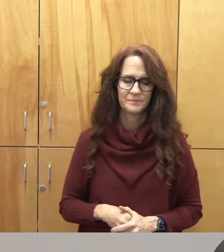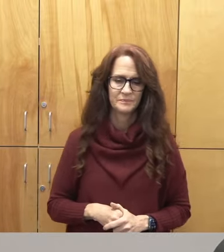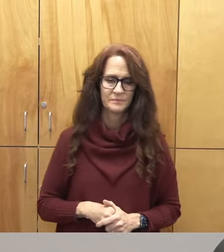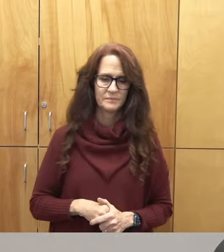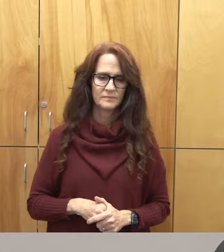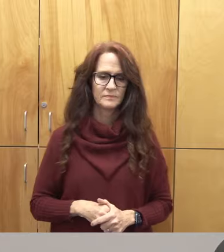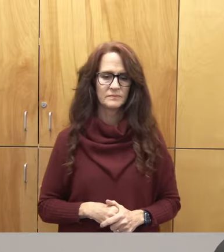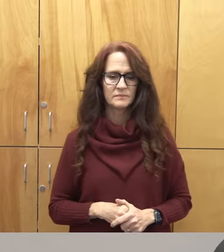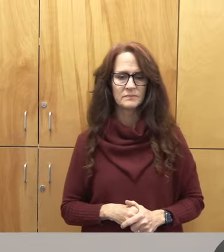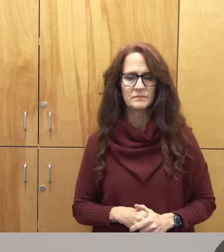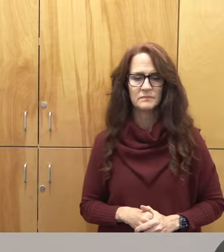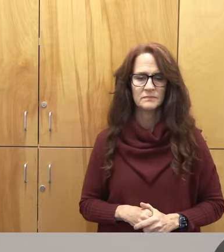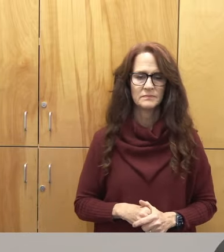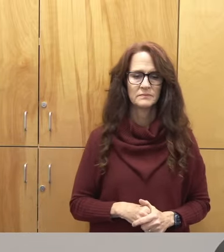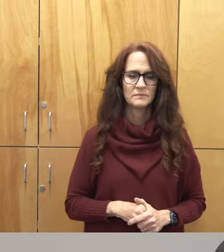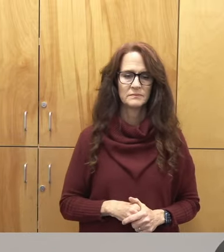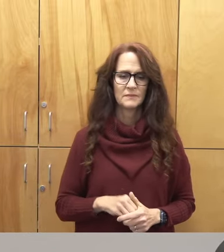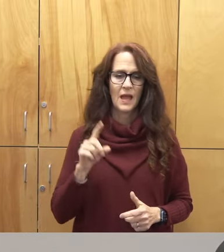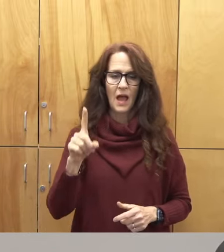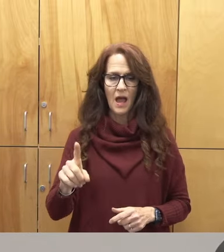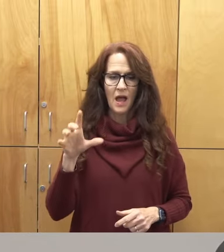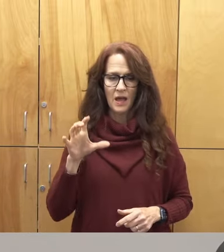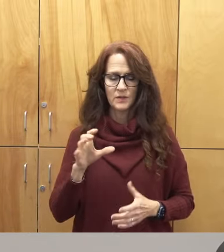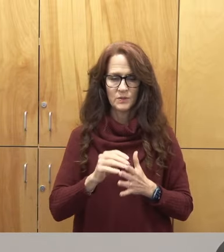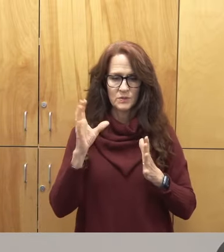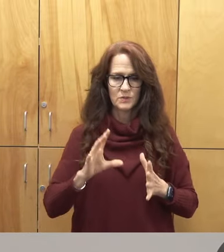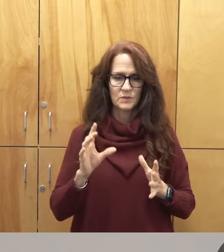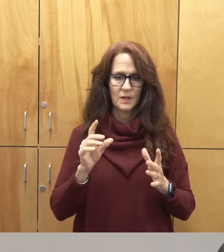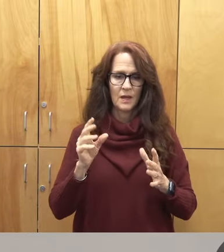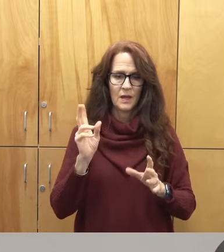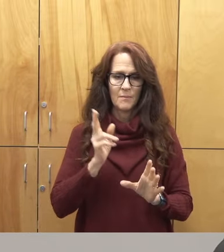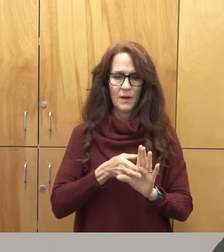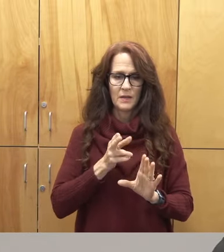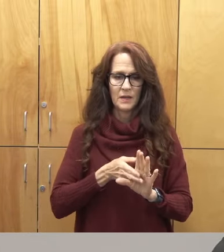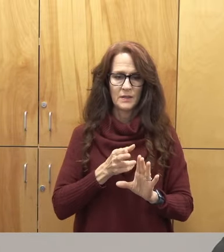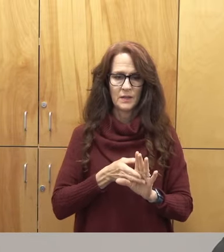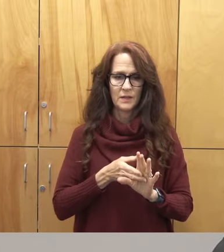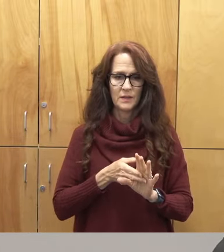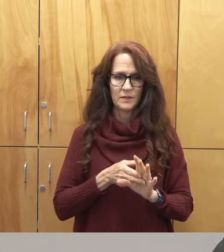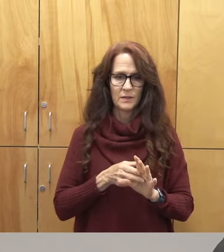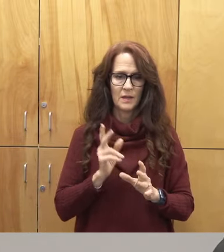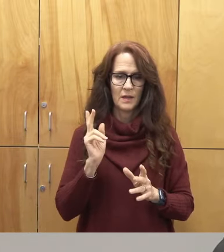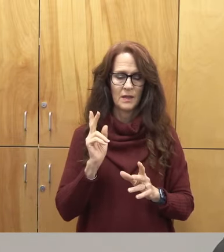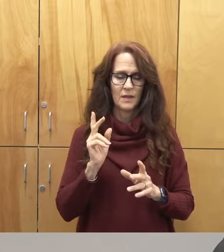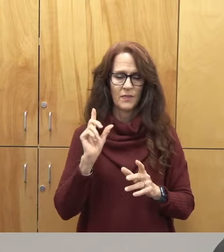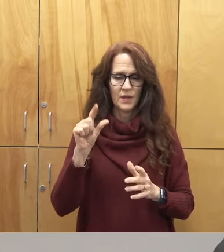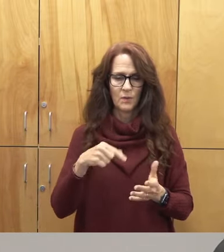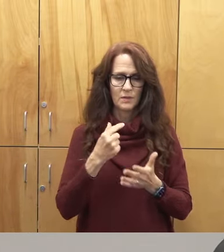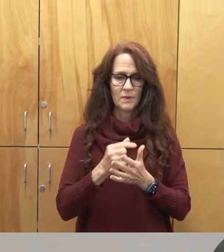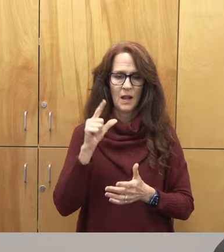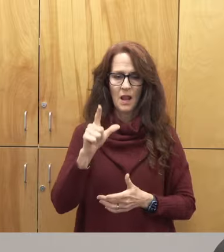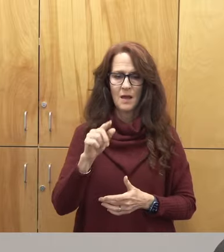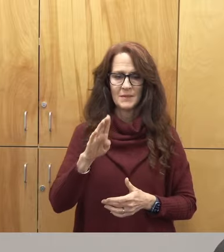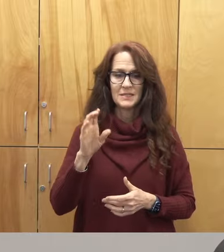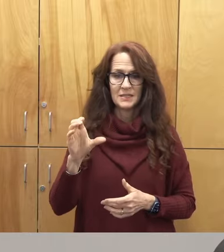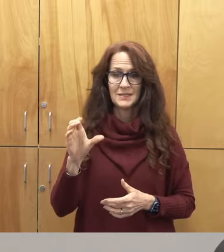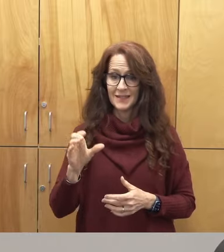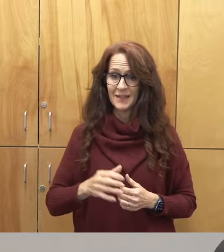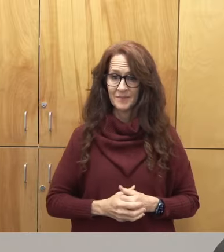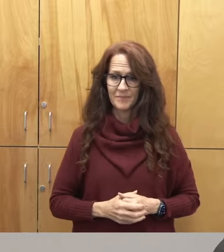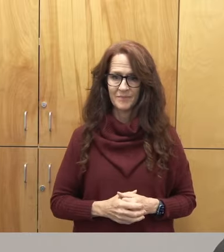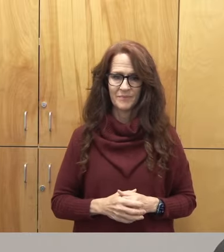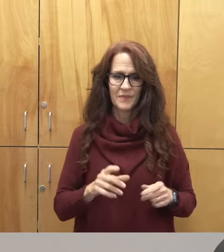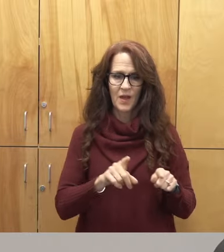And over 100 of those students participated in the graduation at Long Beach City College. And that